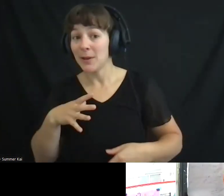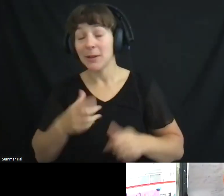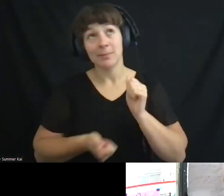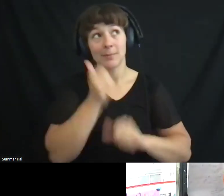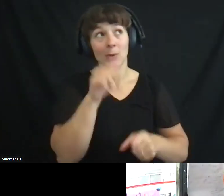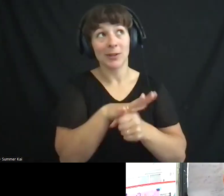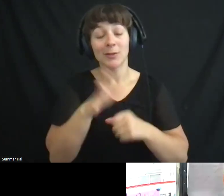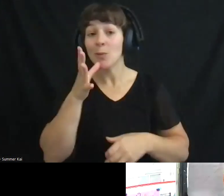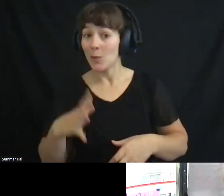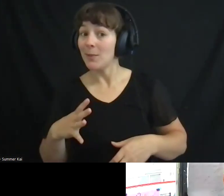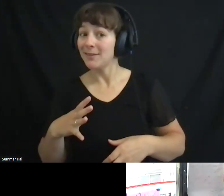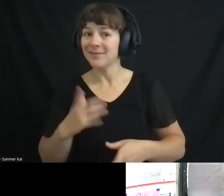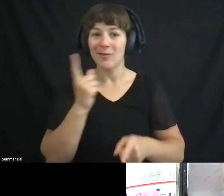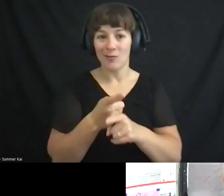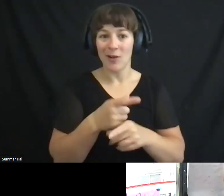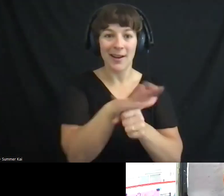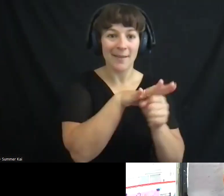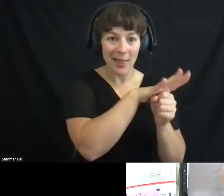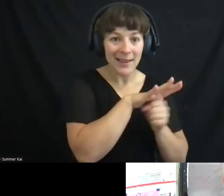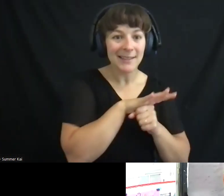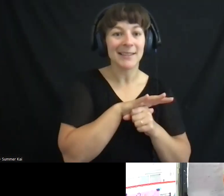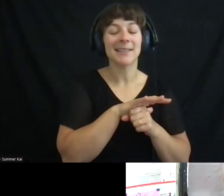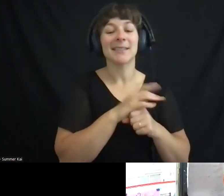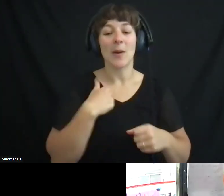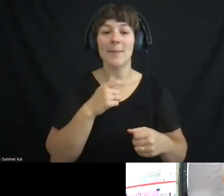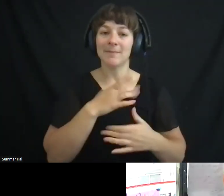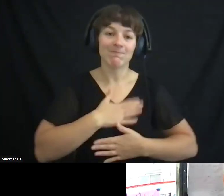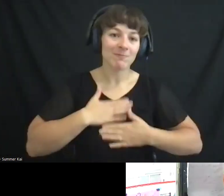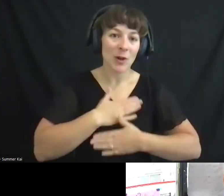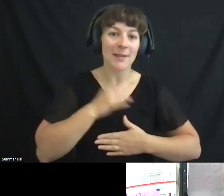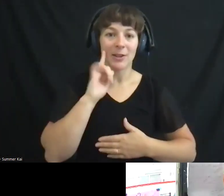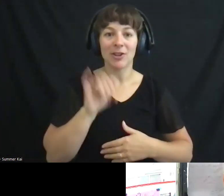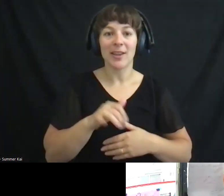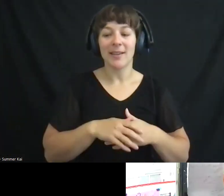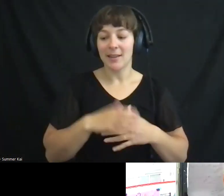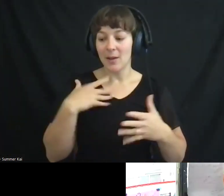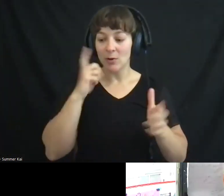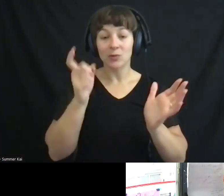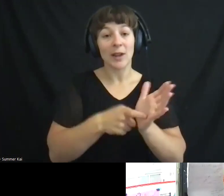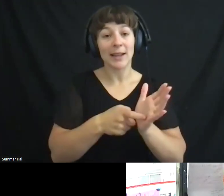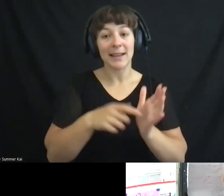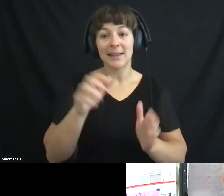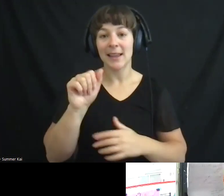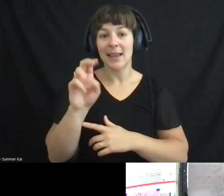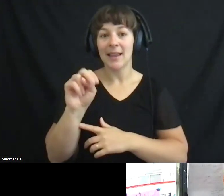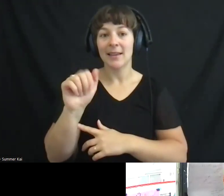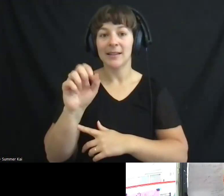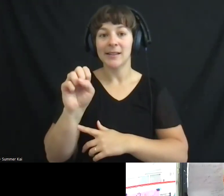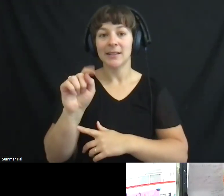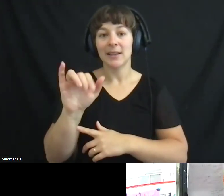right places. And I'm extremely grateful for that. And I also want to give a shout out to Anastasia, who has been,